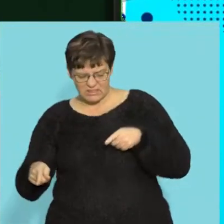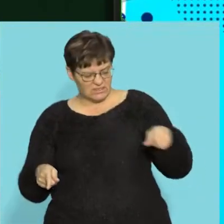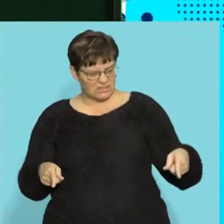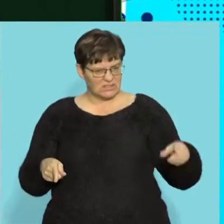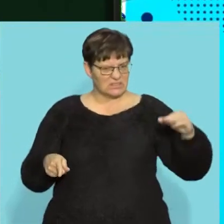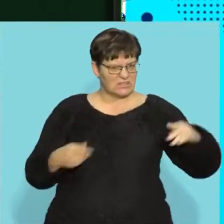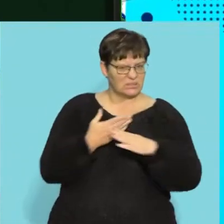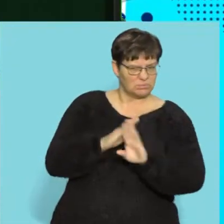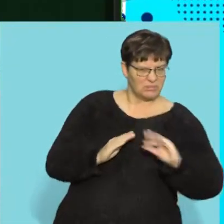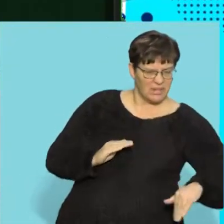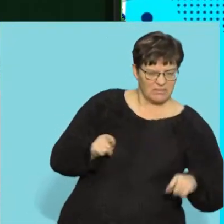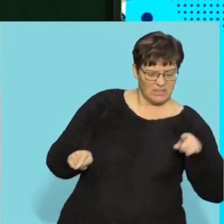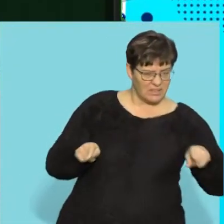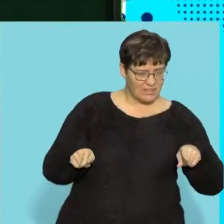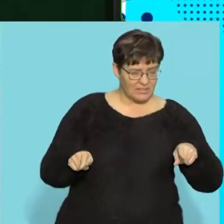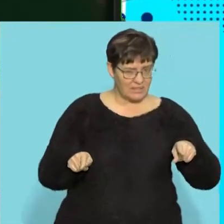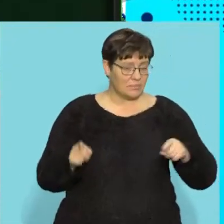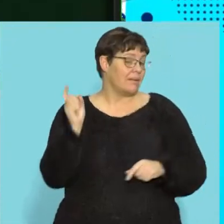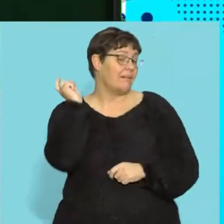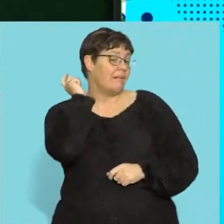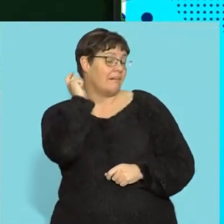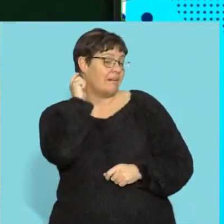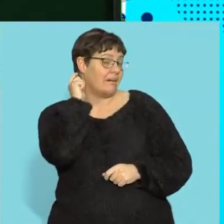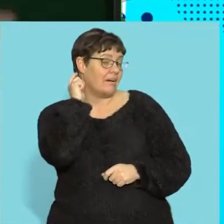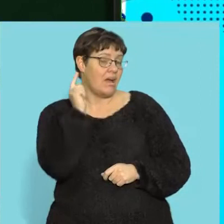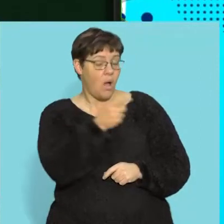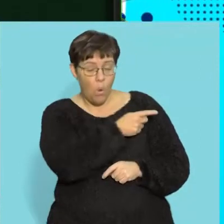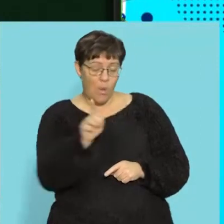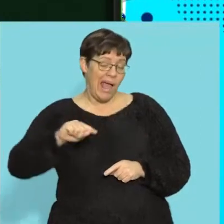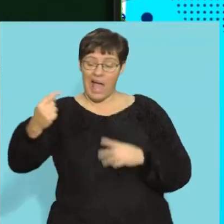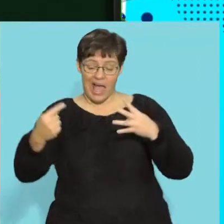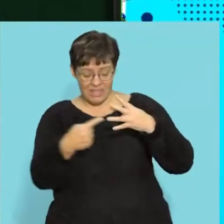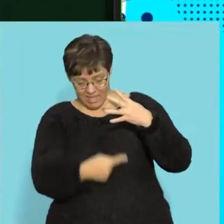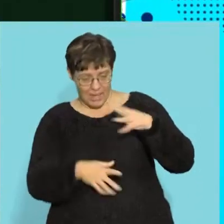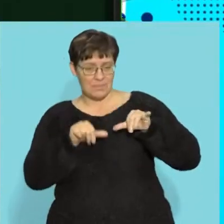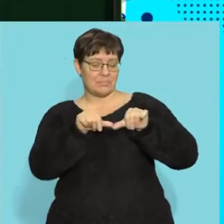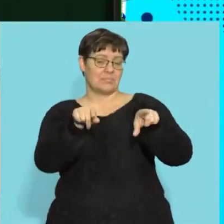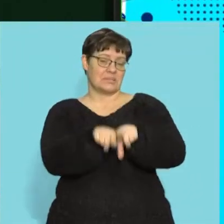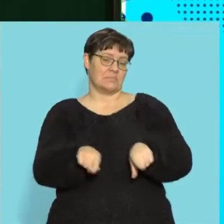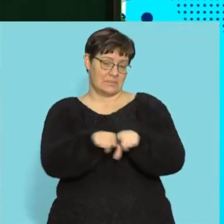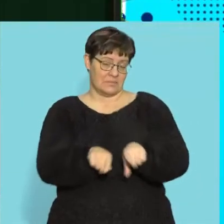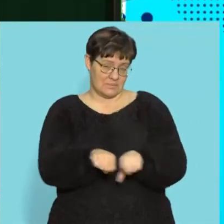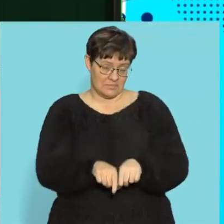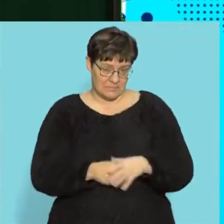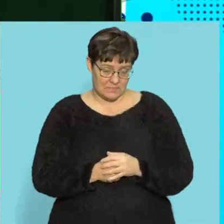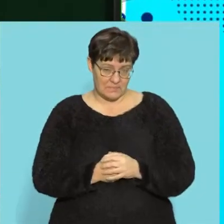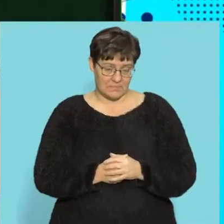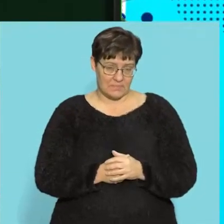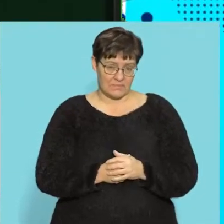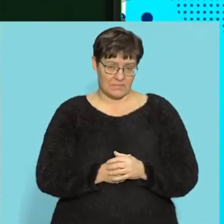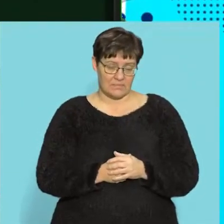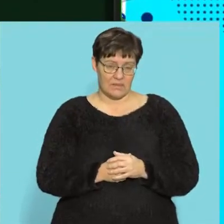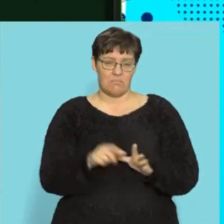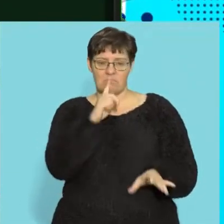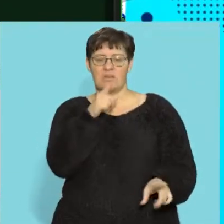area as well as the diameter. But bear in mind, we are keeping everything else the same or constant. Remember, we would refer to